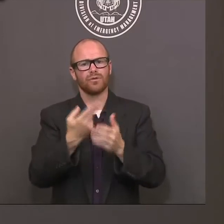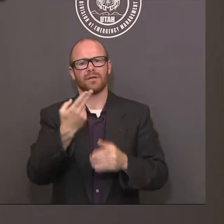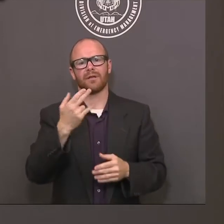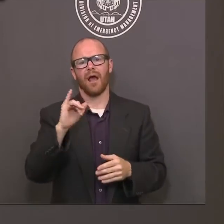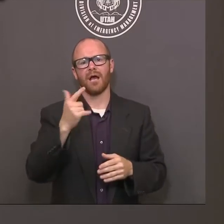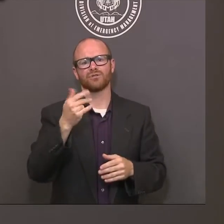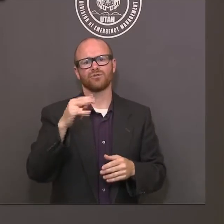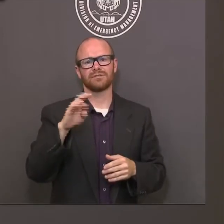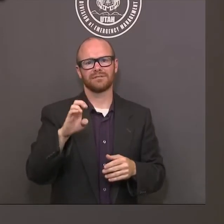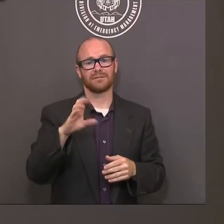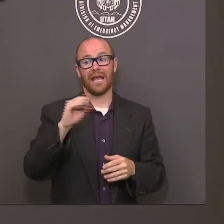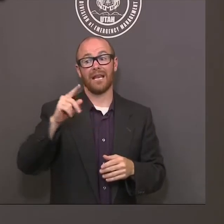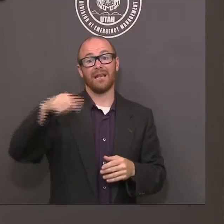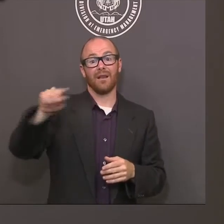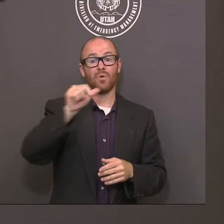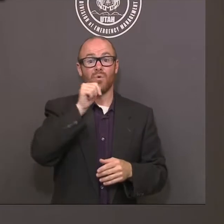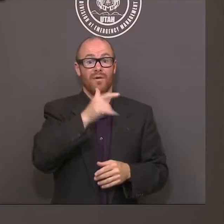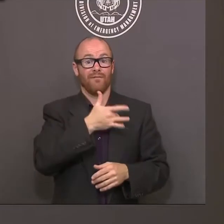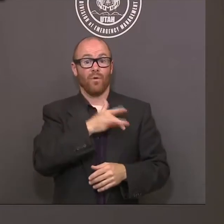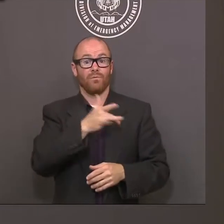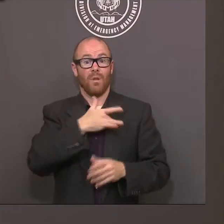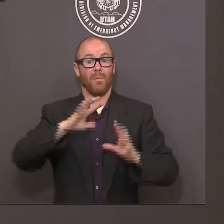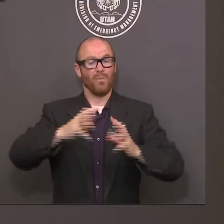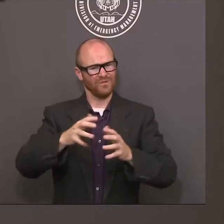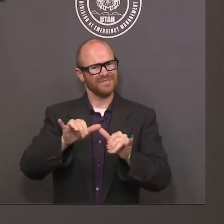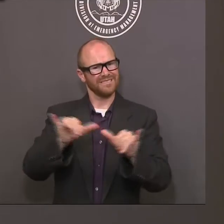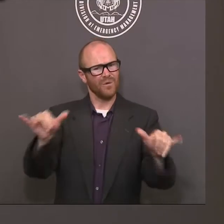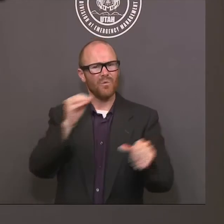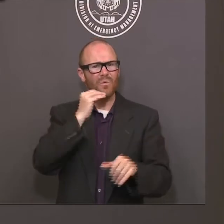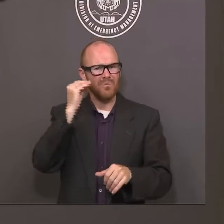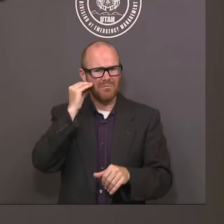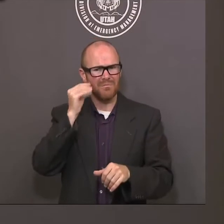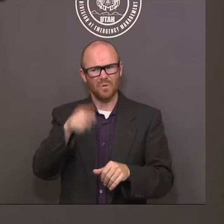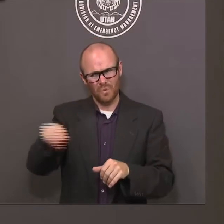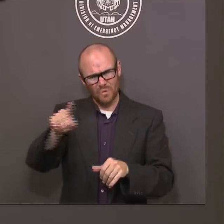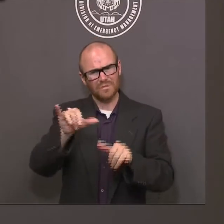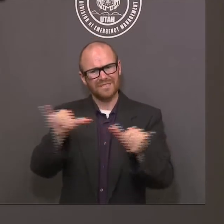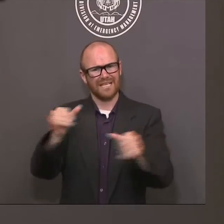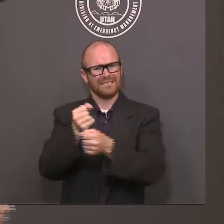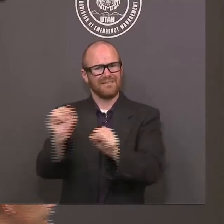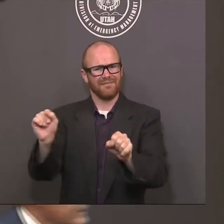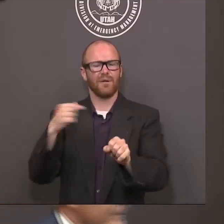that are medically frail, stay at home, stay safe, and we can get our economy going. Thank you.